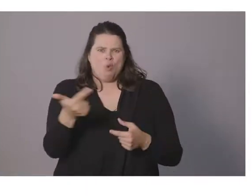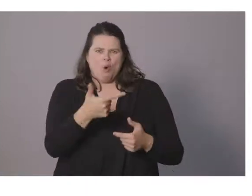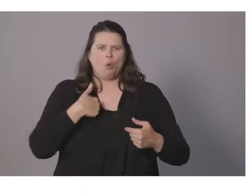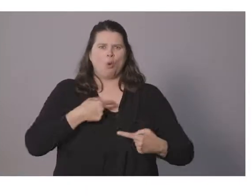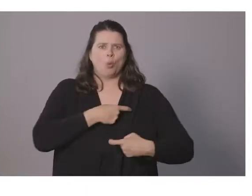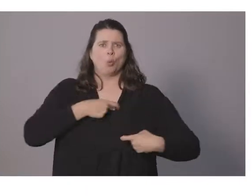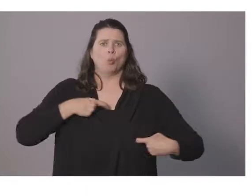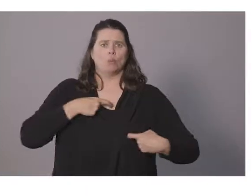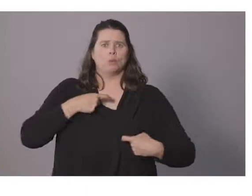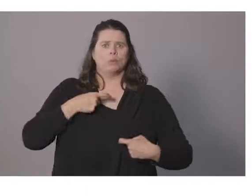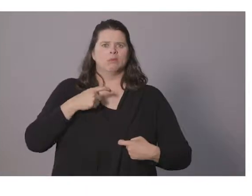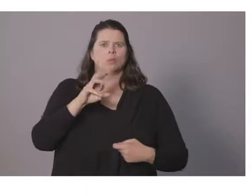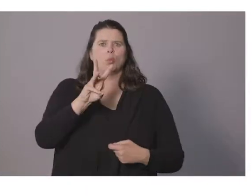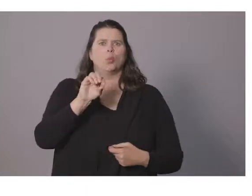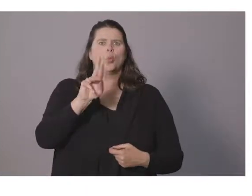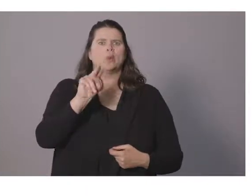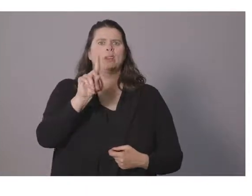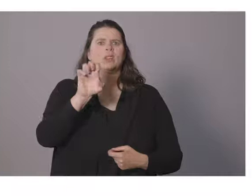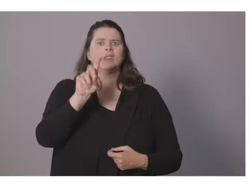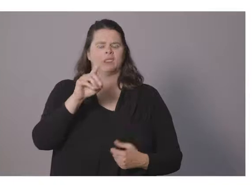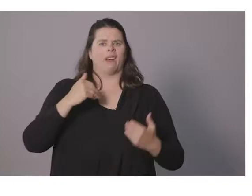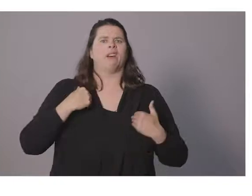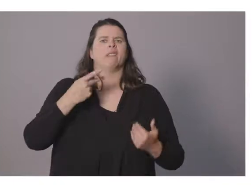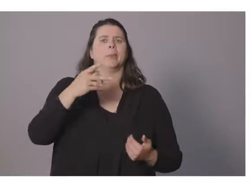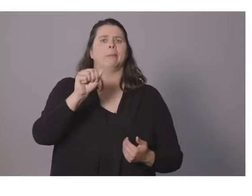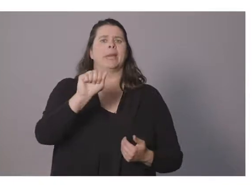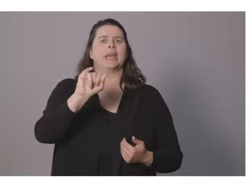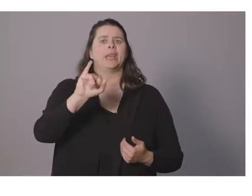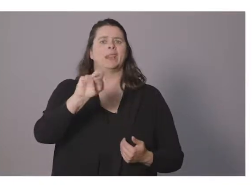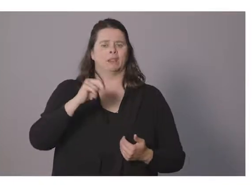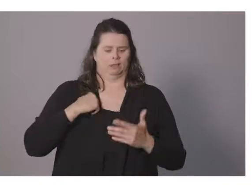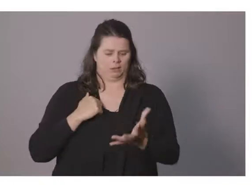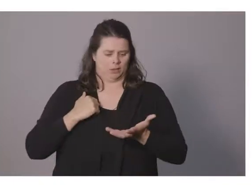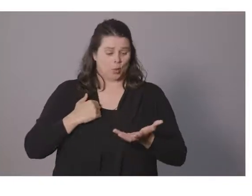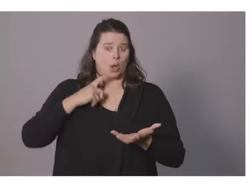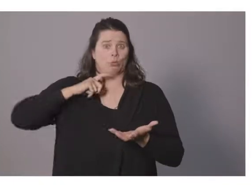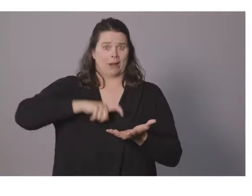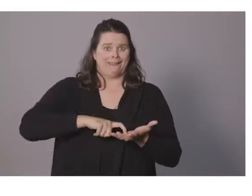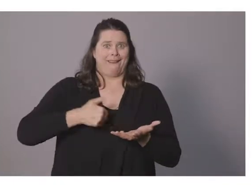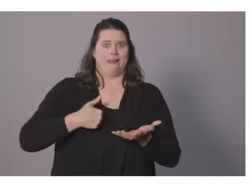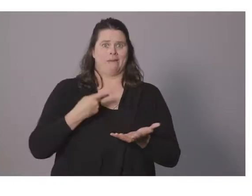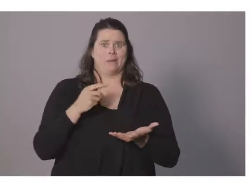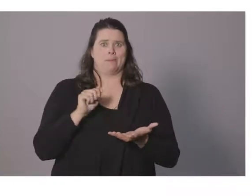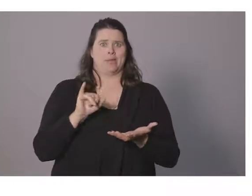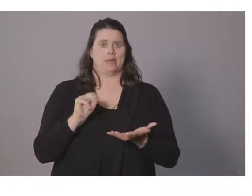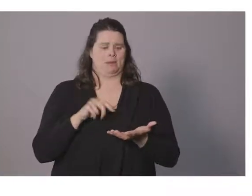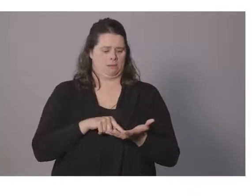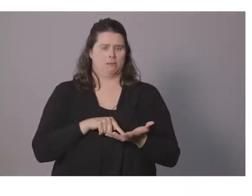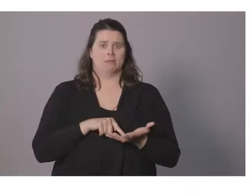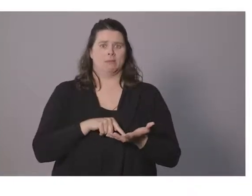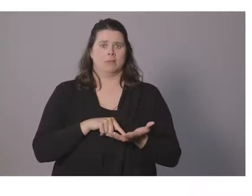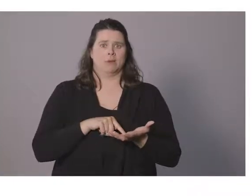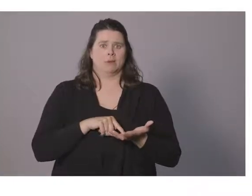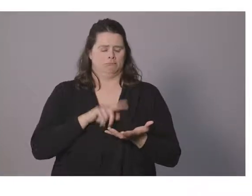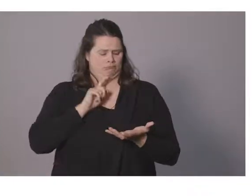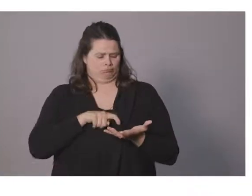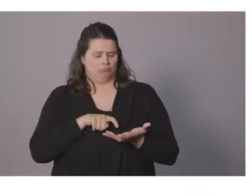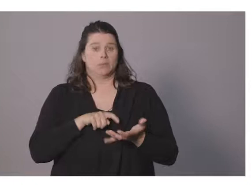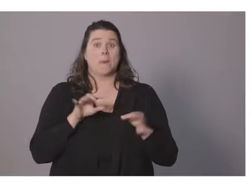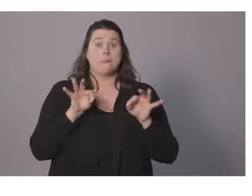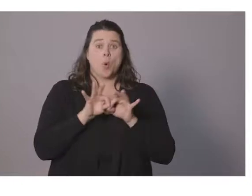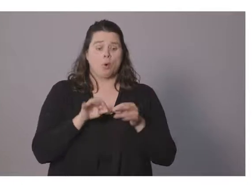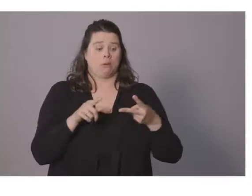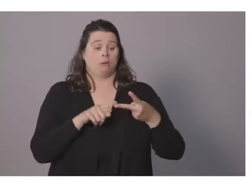are some of the logistical objectives, but underneath that, it's about being present with pain and